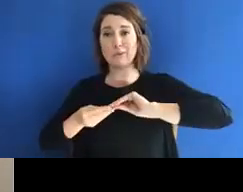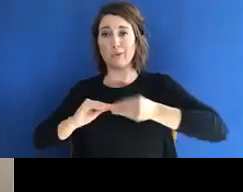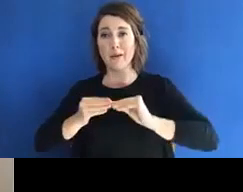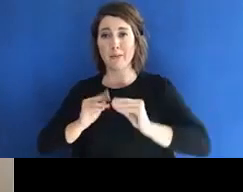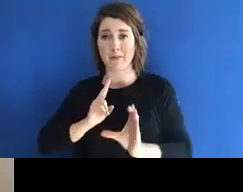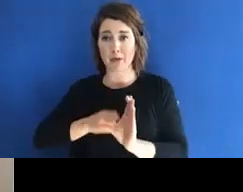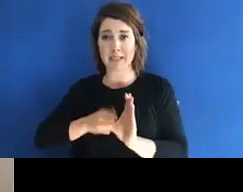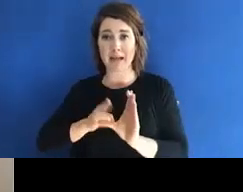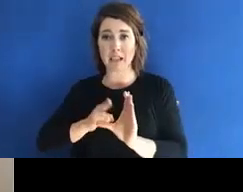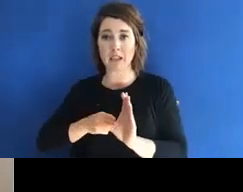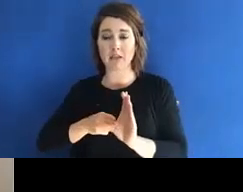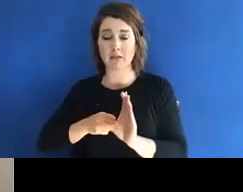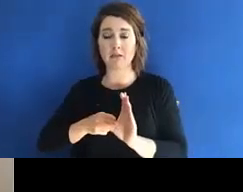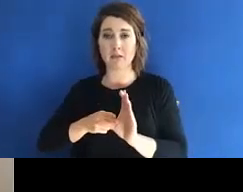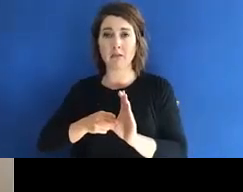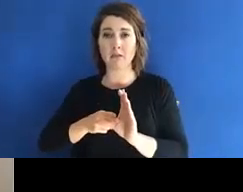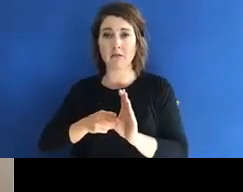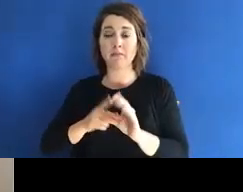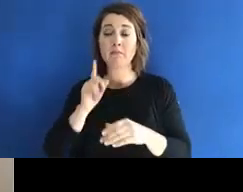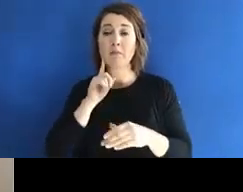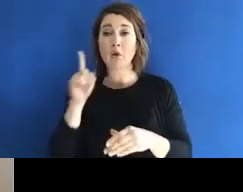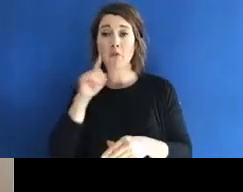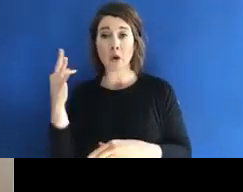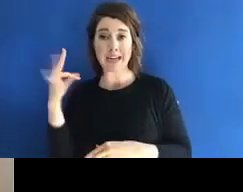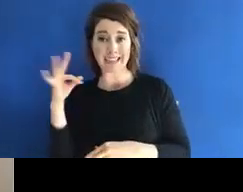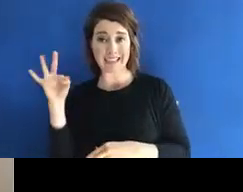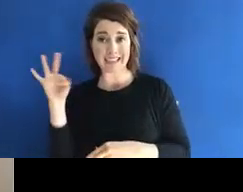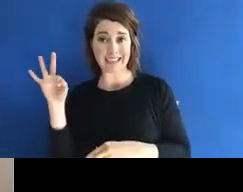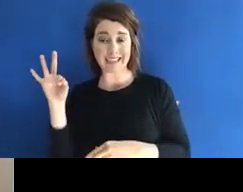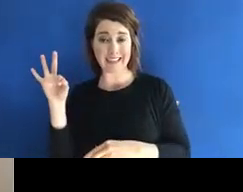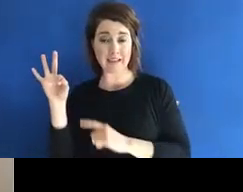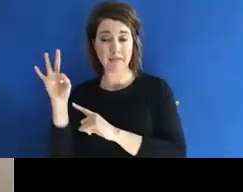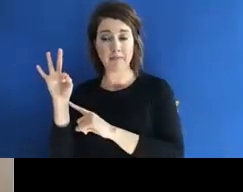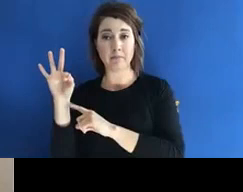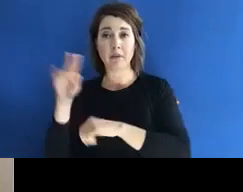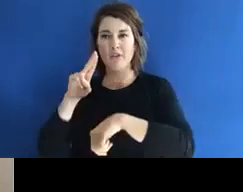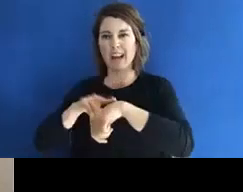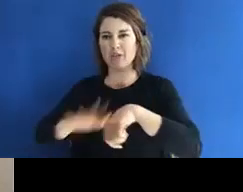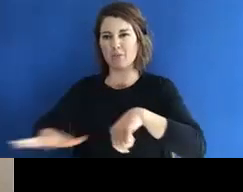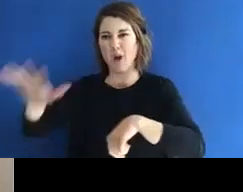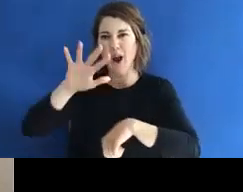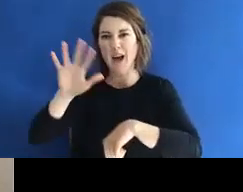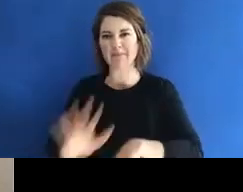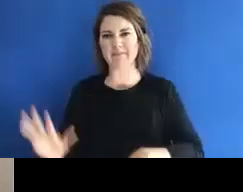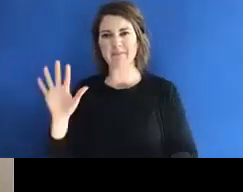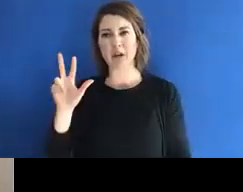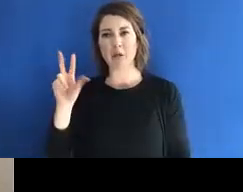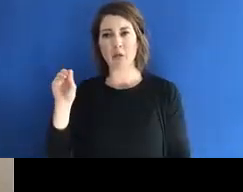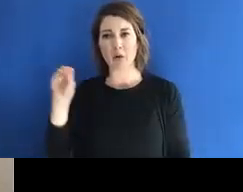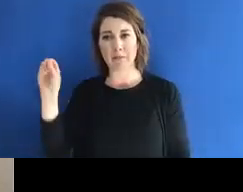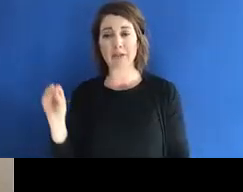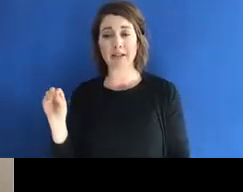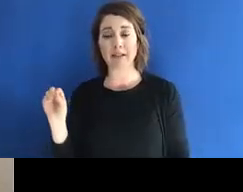participants. So in program year 19, nationally, about 30% of